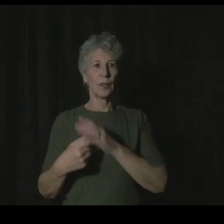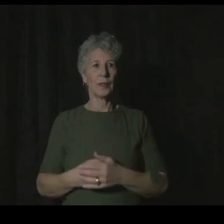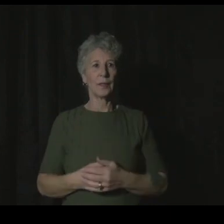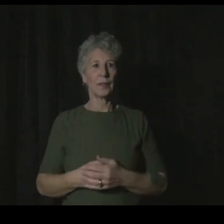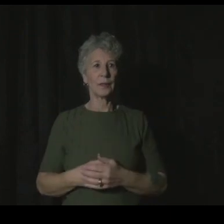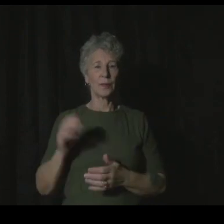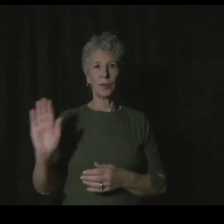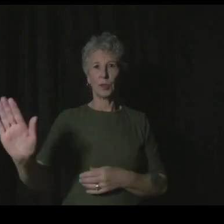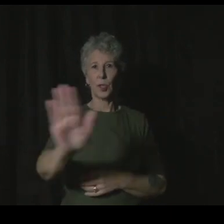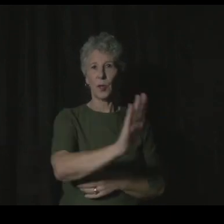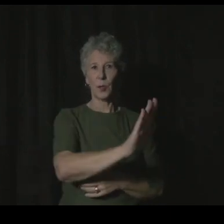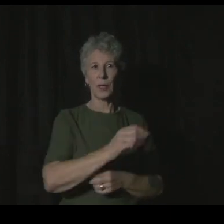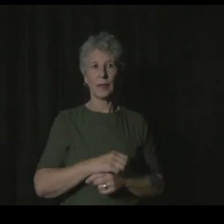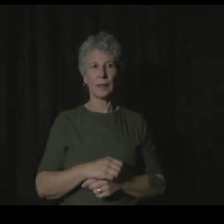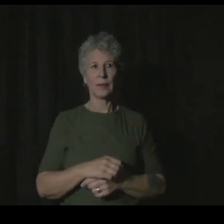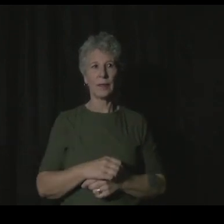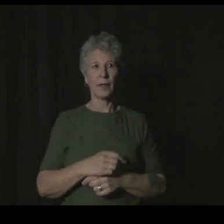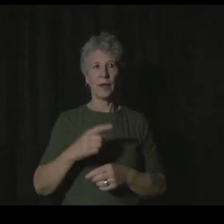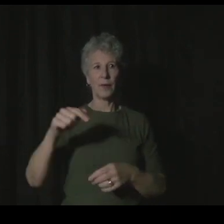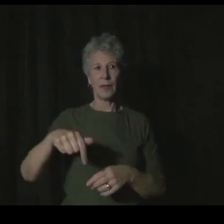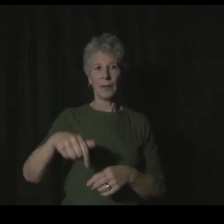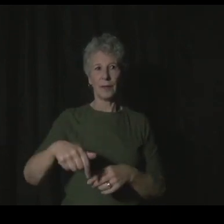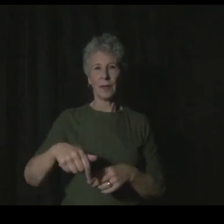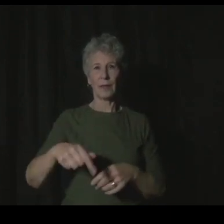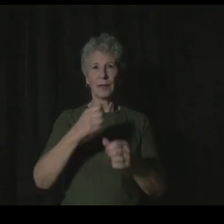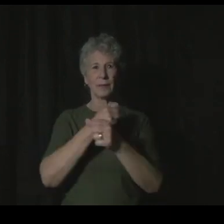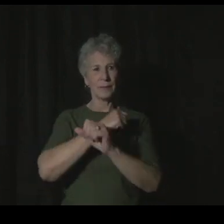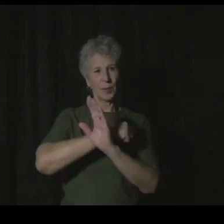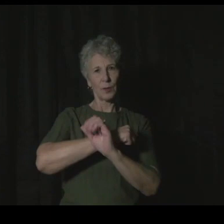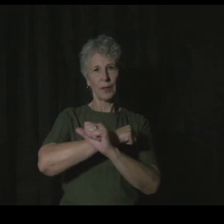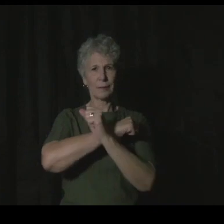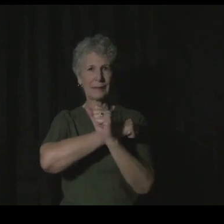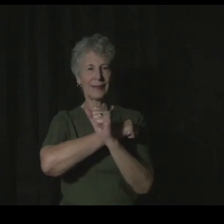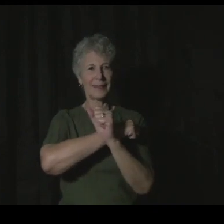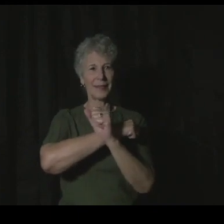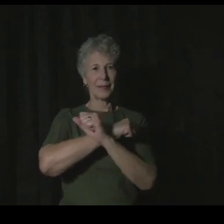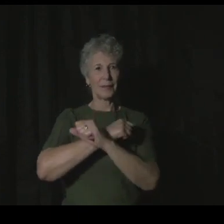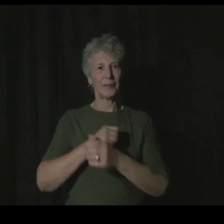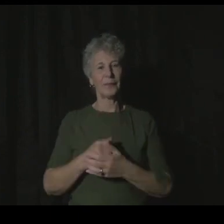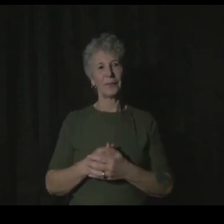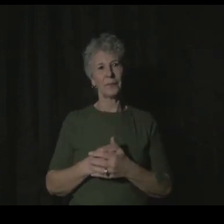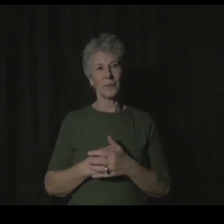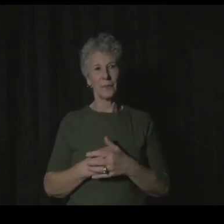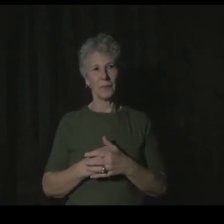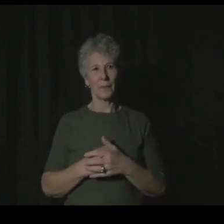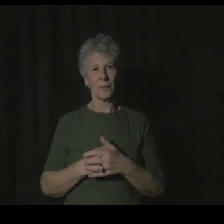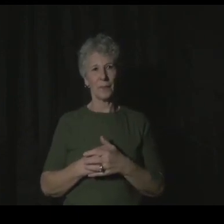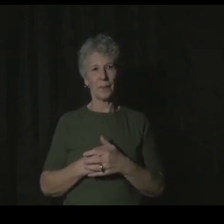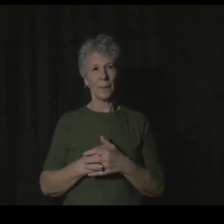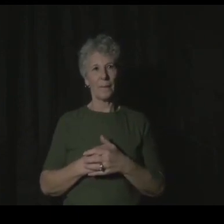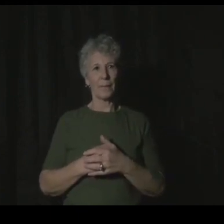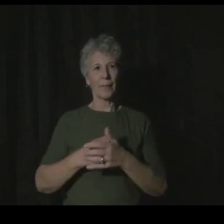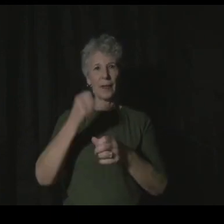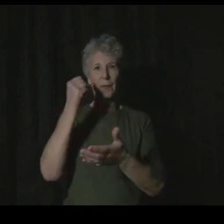way. From the earth to the cross. And then you're going to put your palm out. My